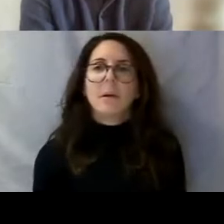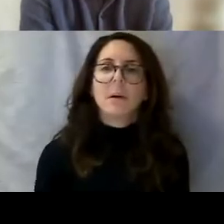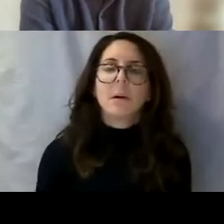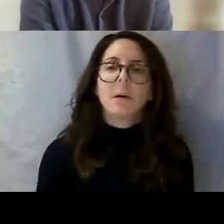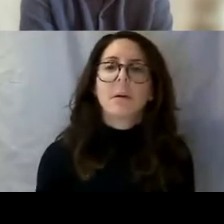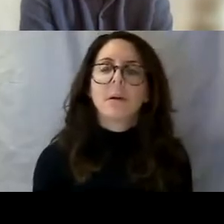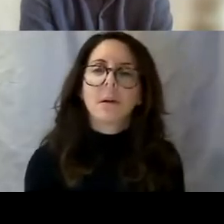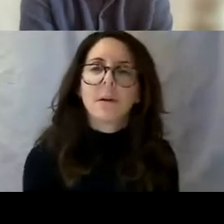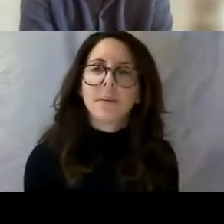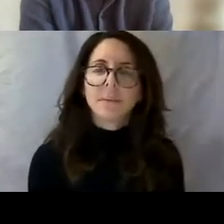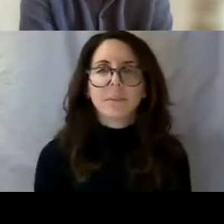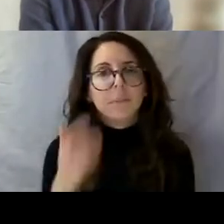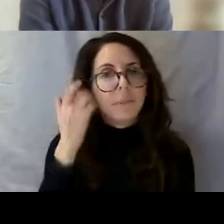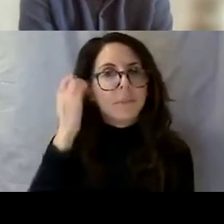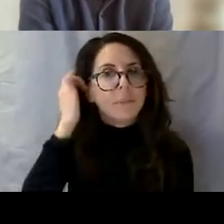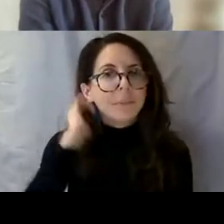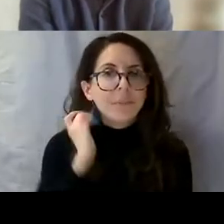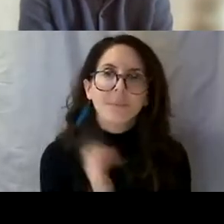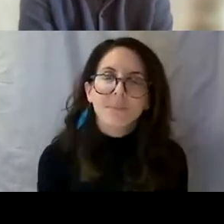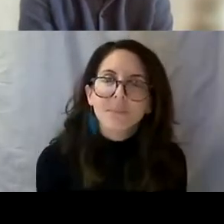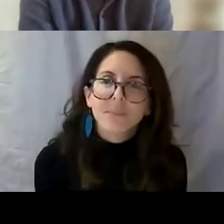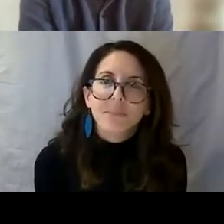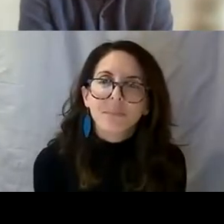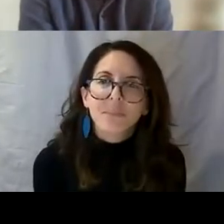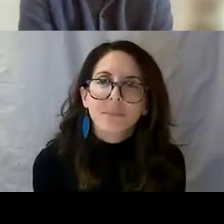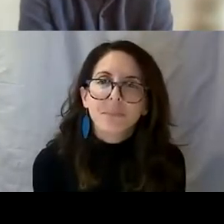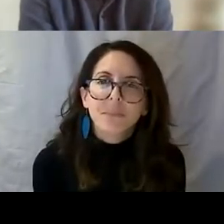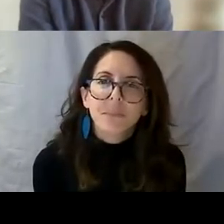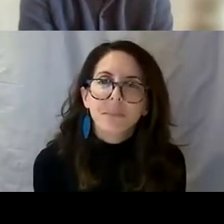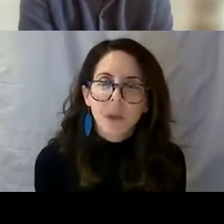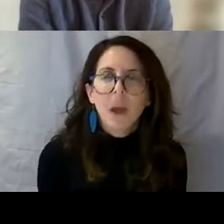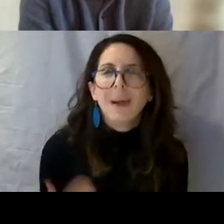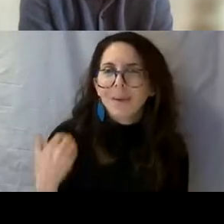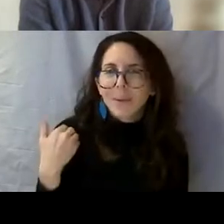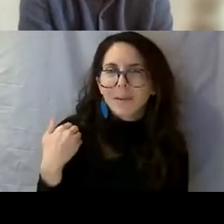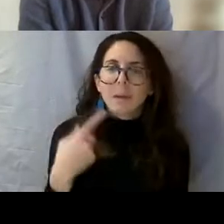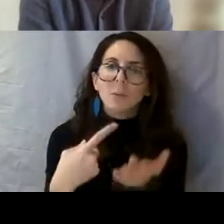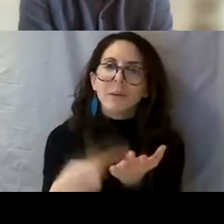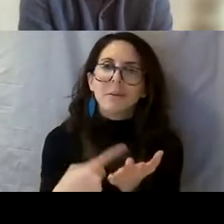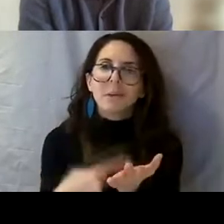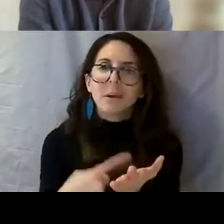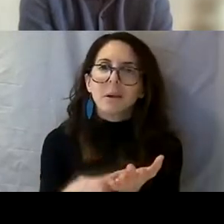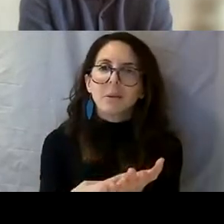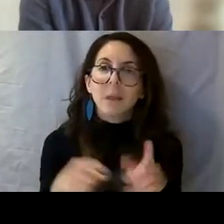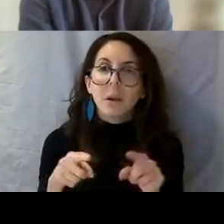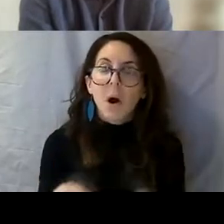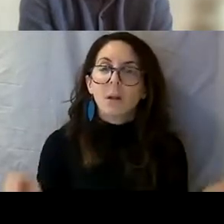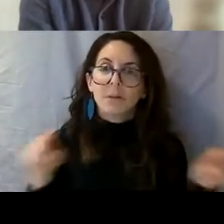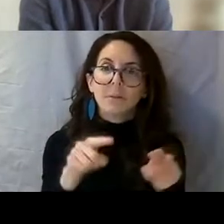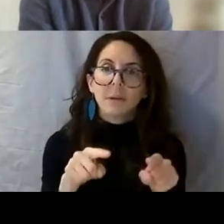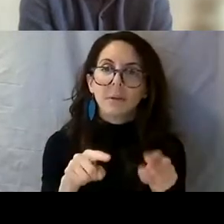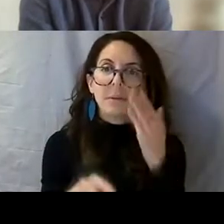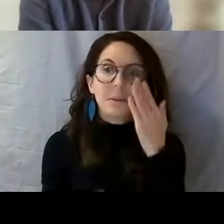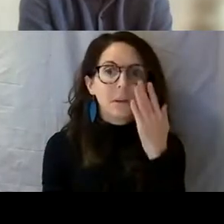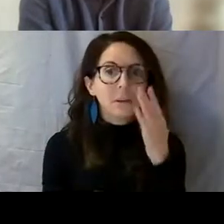much, but we did actually simply just discuss the fact that we're all doing seriously twice as